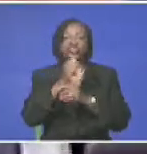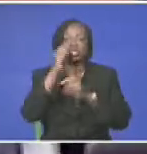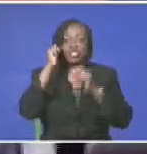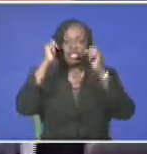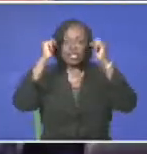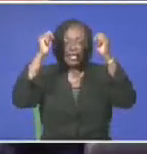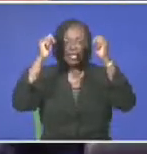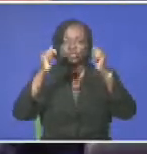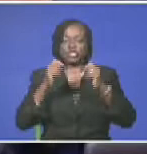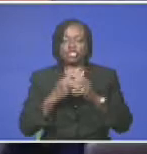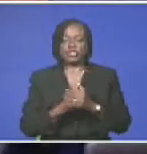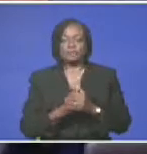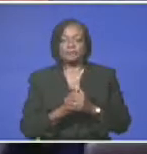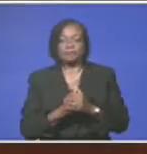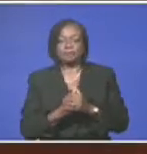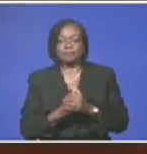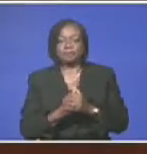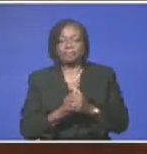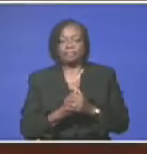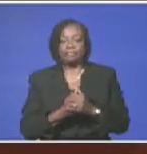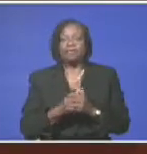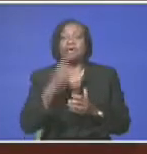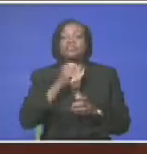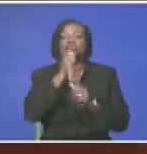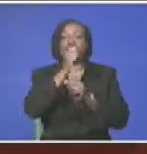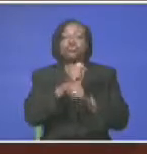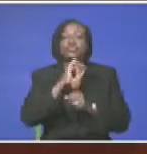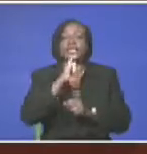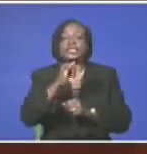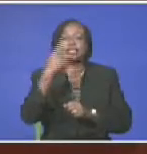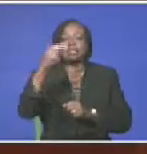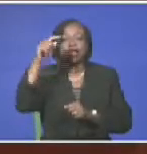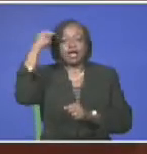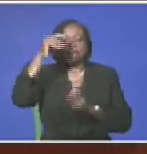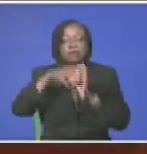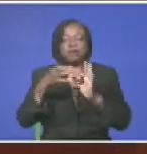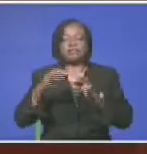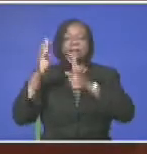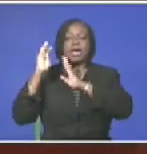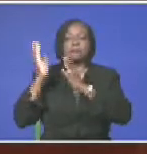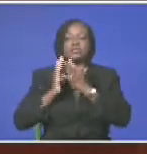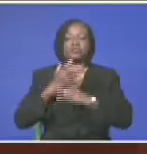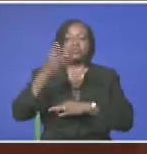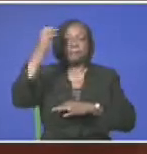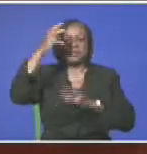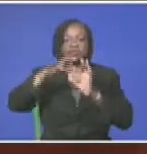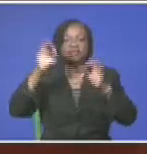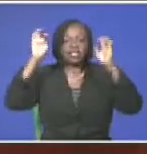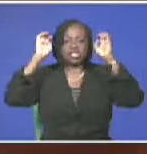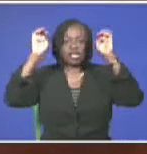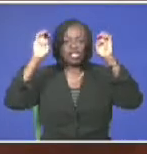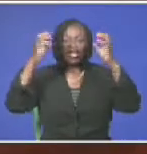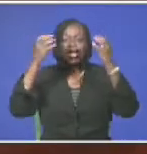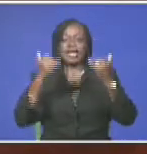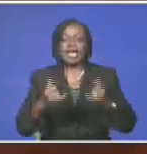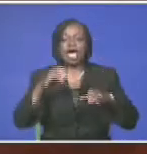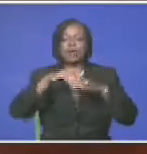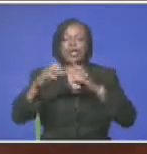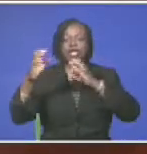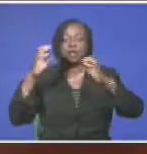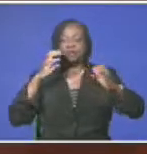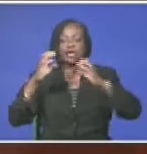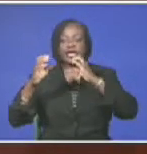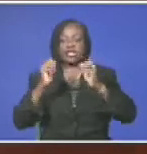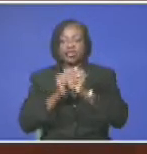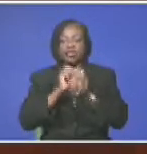opposition leader expressed concerns as well. The truth is that the government of the Bahamas, through the Ministry of Education, is now in communication